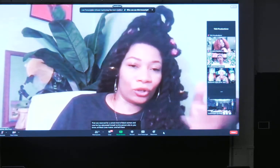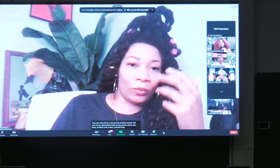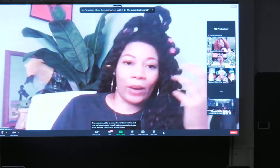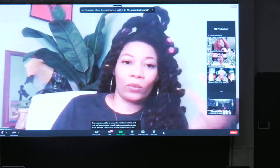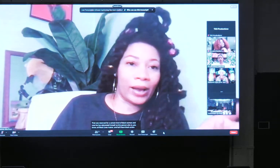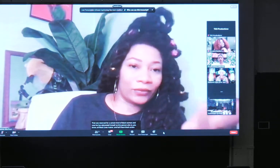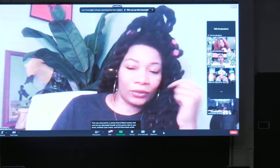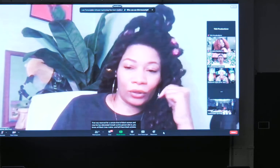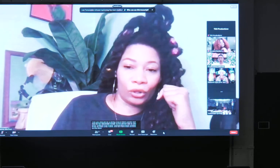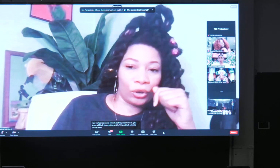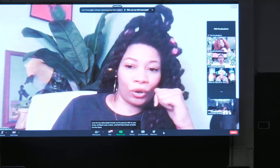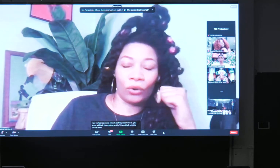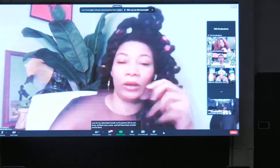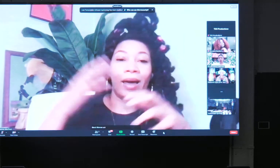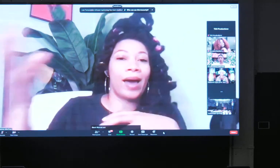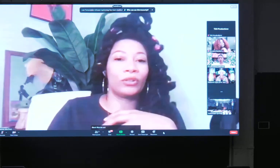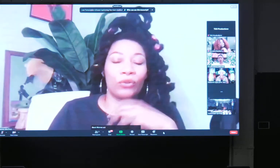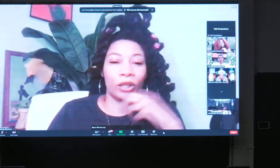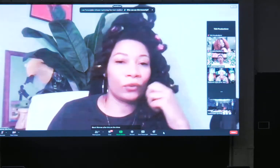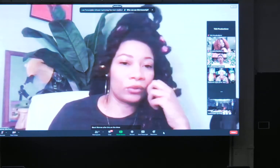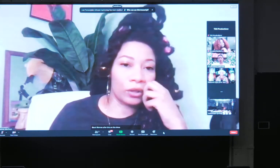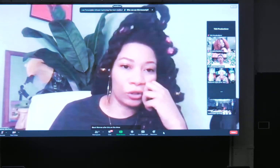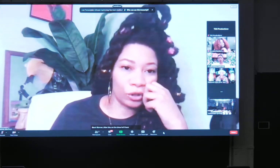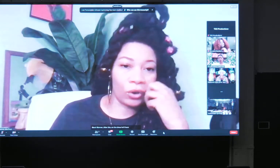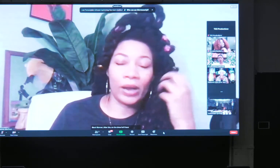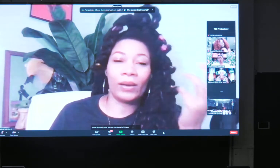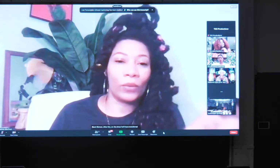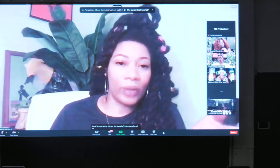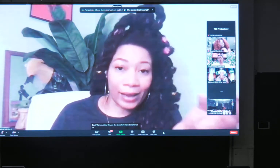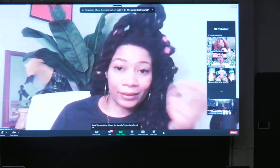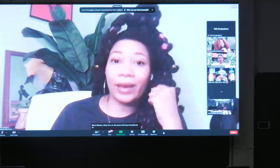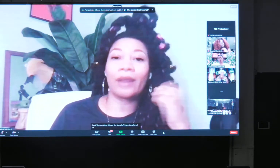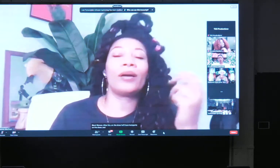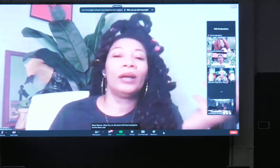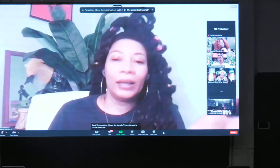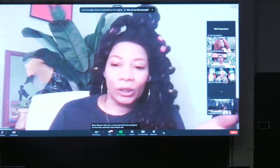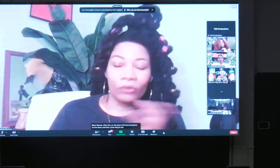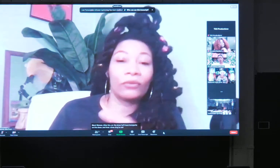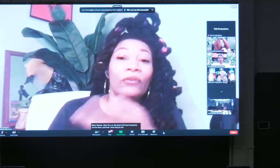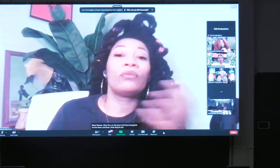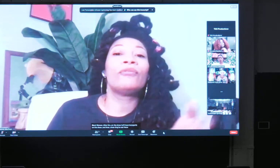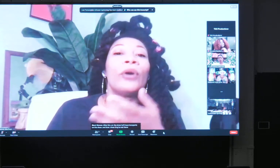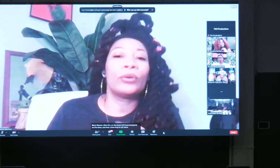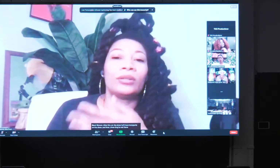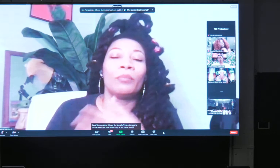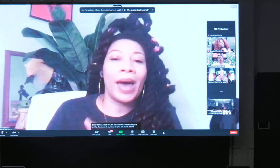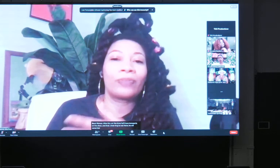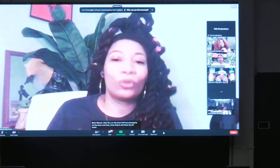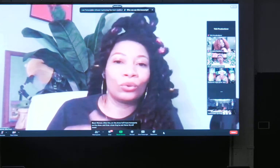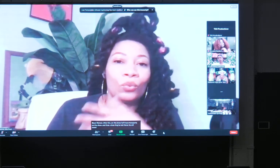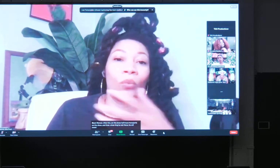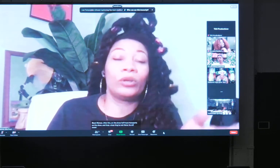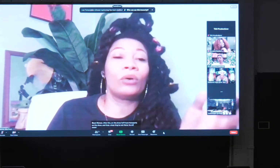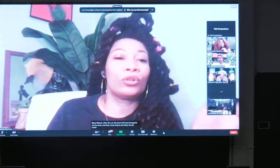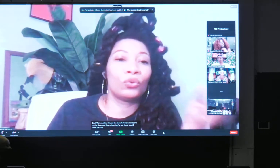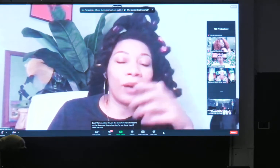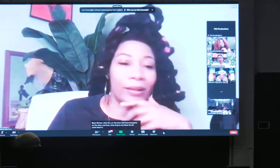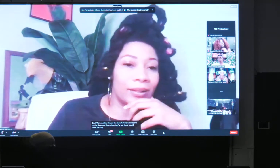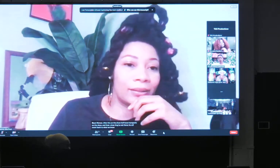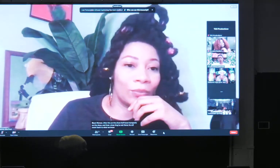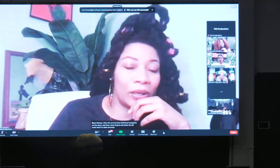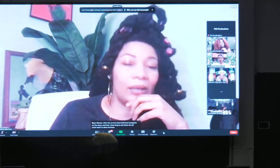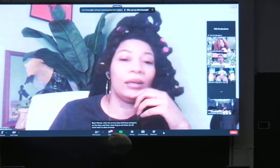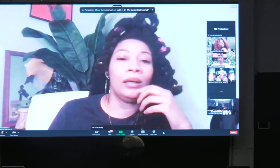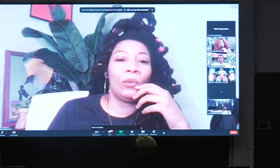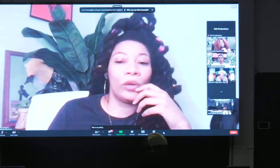activists on the show, Black women activists on the show. He'll have trans folks on the show. And then when they're not there, he will revert back to what we know his true